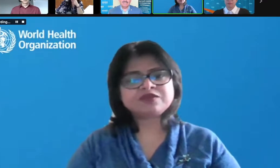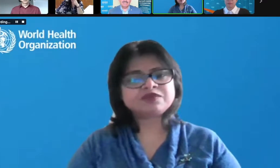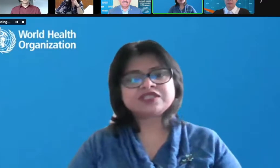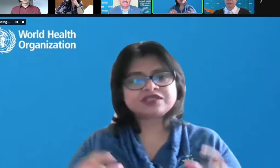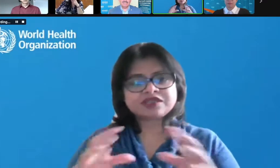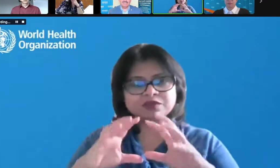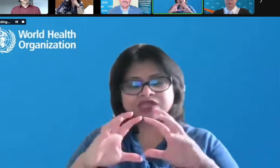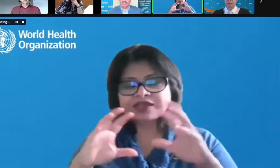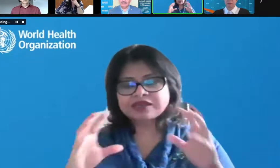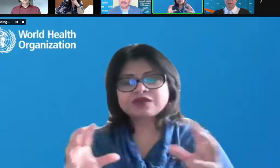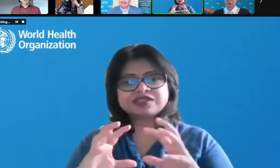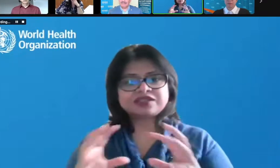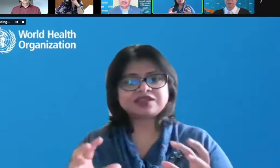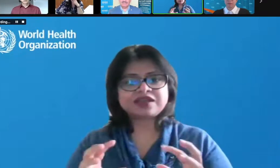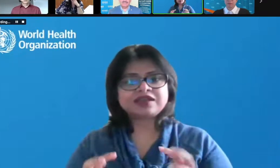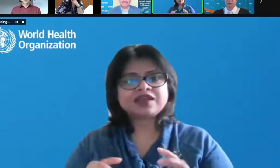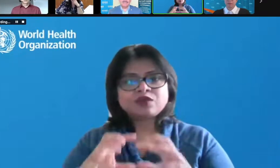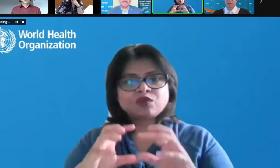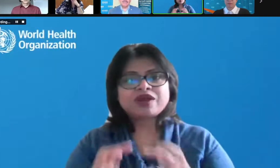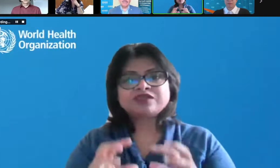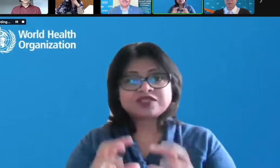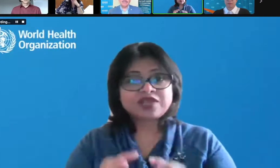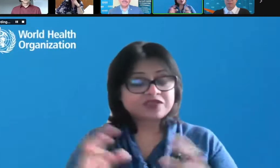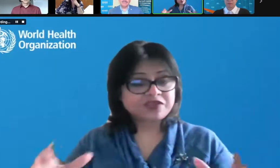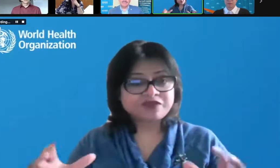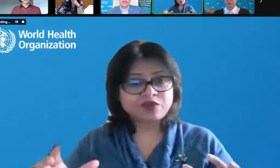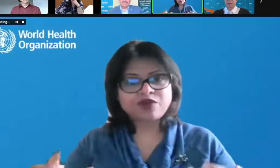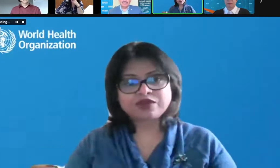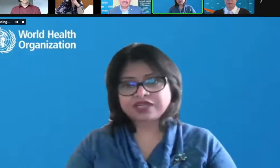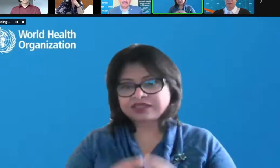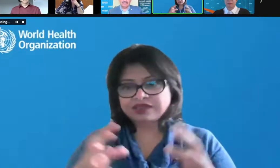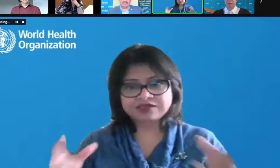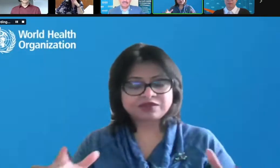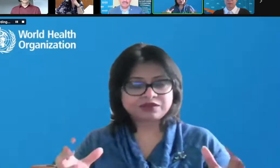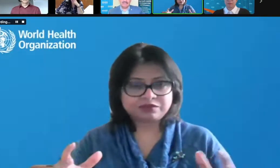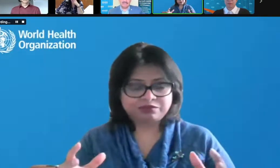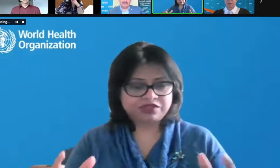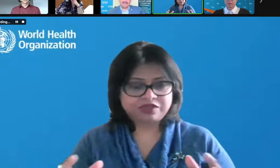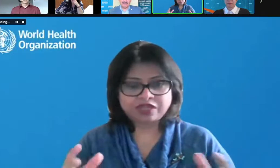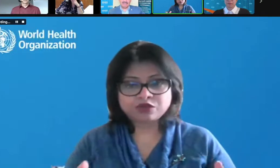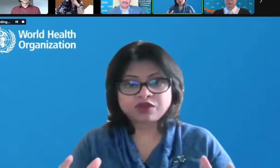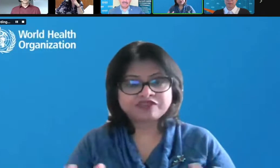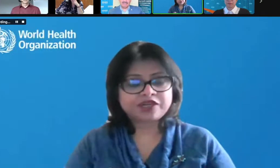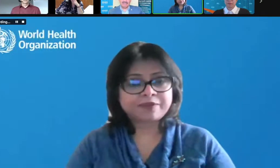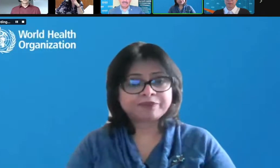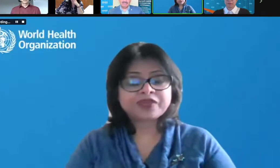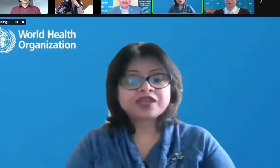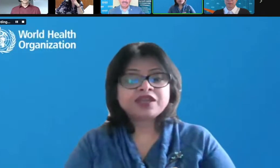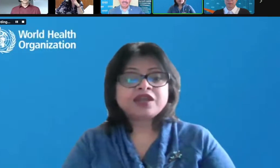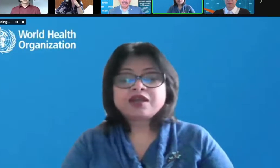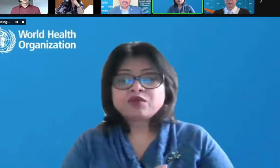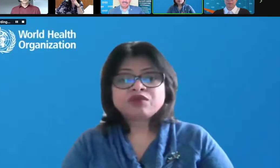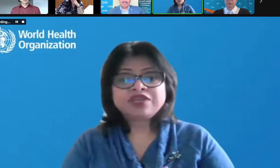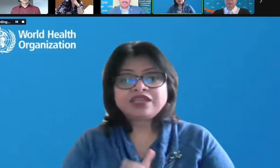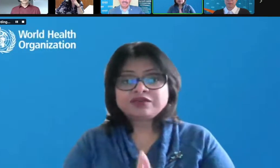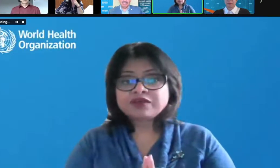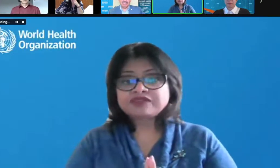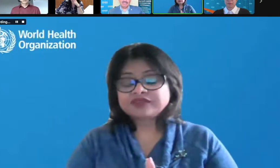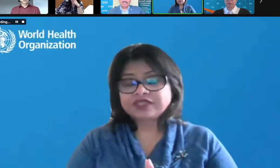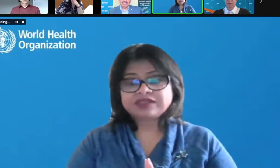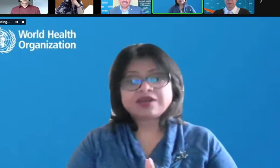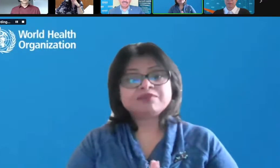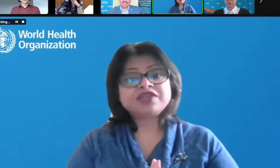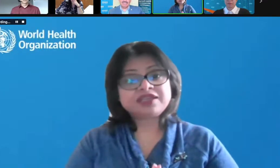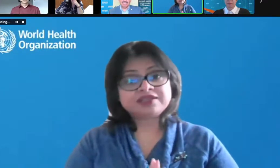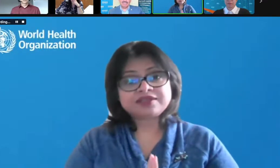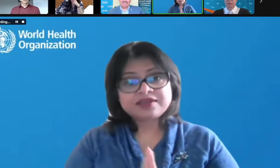So that's a reason we cannot say that one size fits for all, that there is a rule of thumb. Only rule